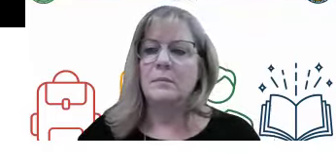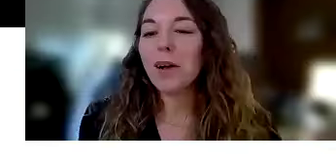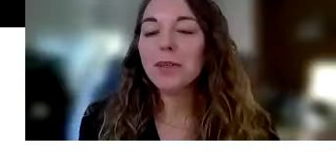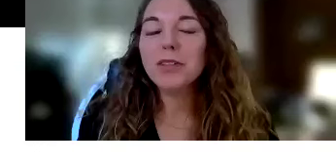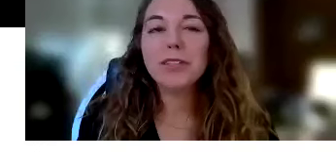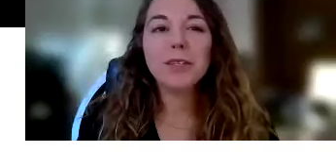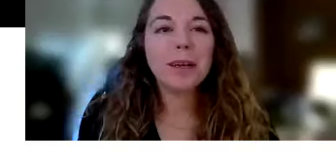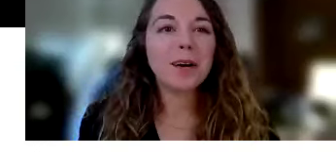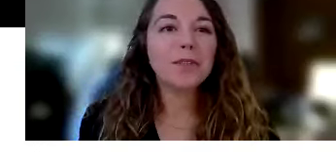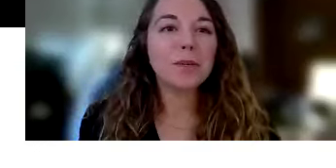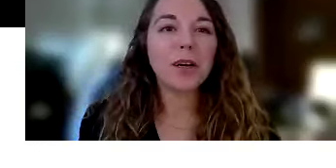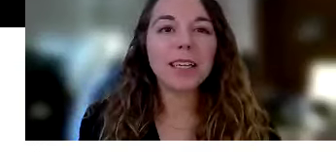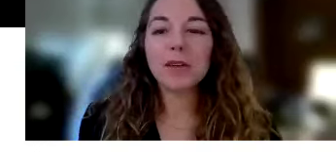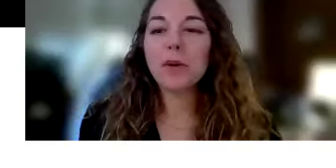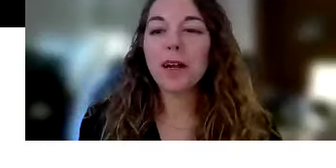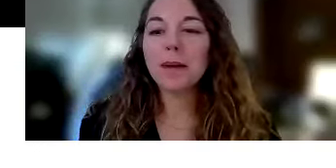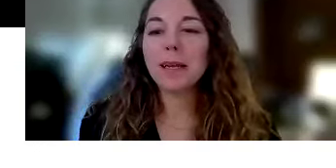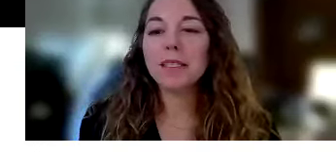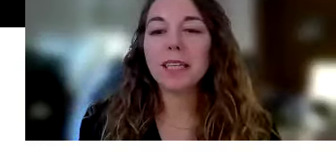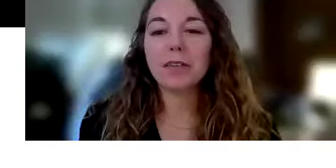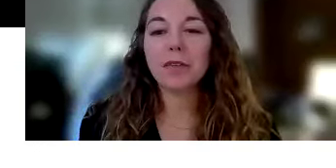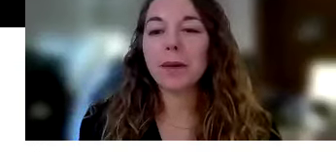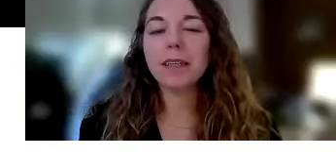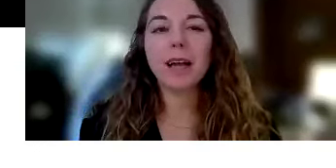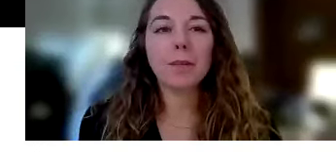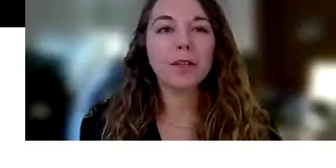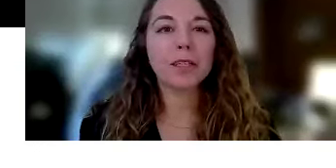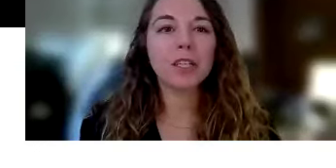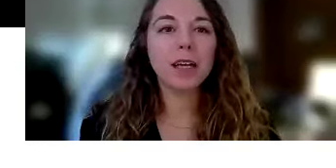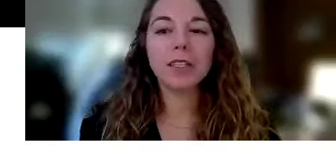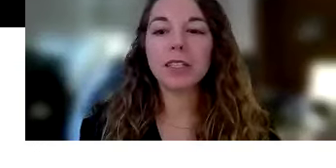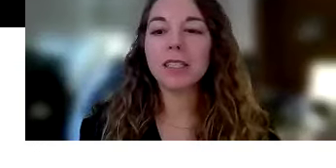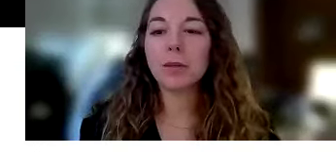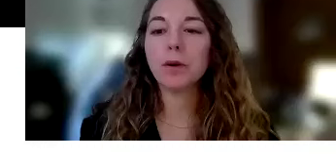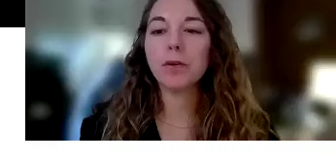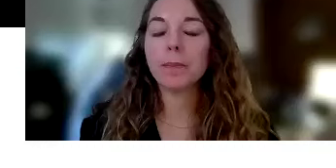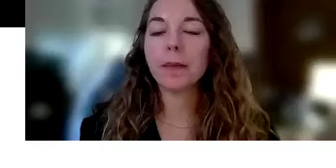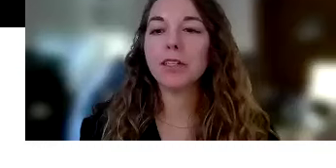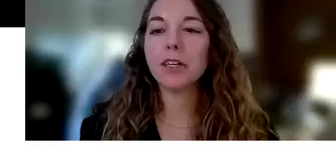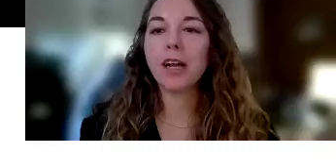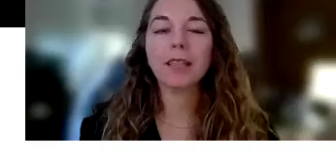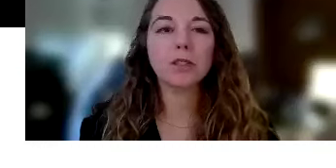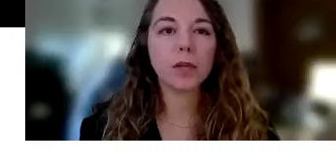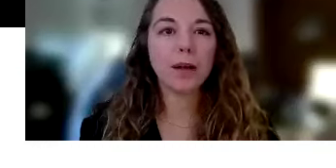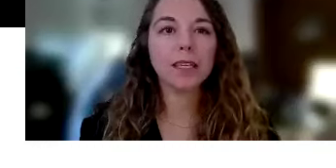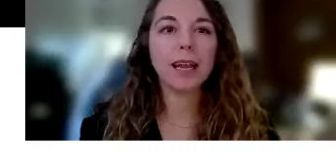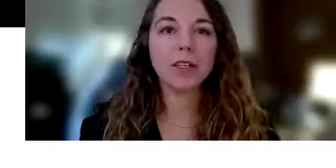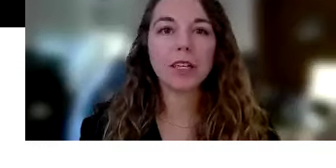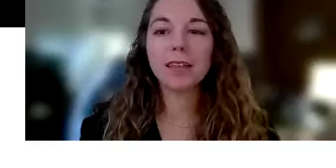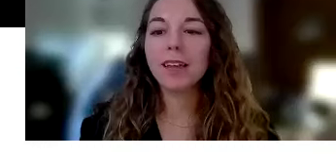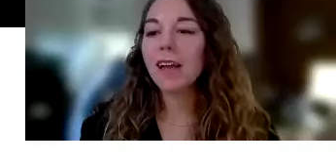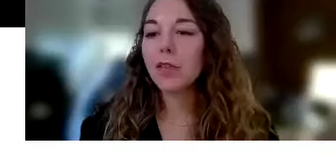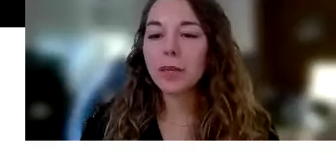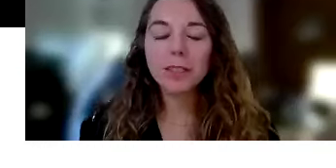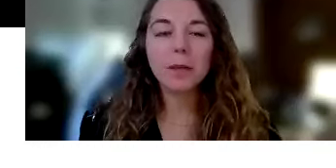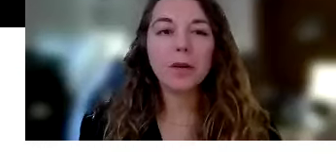And I'll also introduce myself. Good morning, everyone. My name is Sarah Vrabik. I'm the Early Childhood Senior Program Manager at SchoolHouse